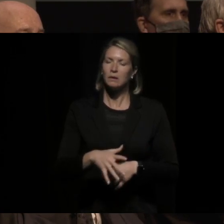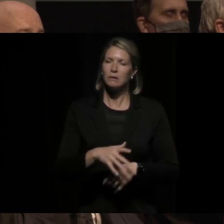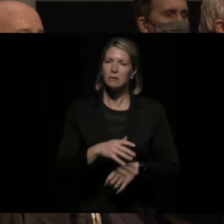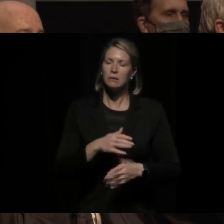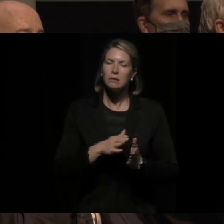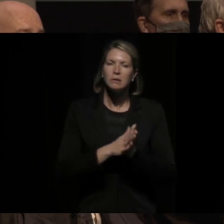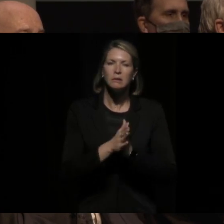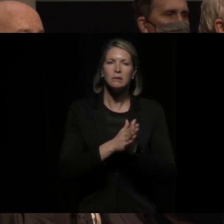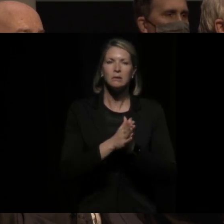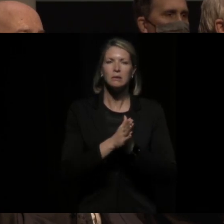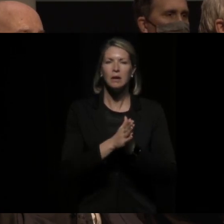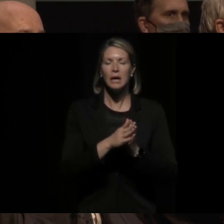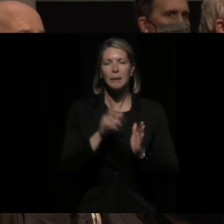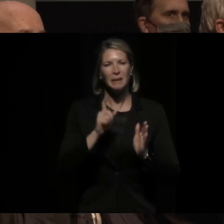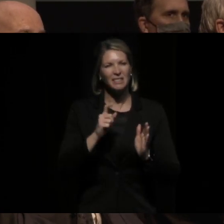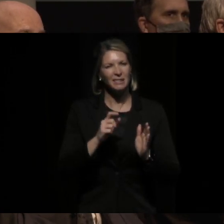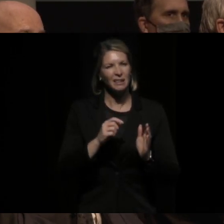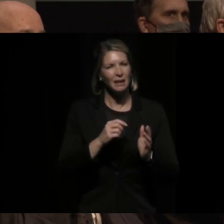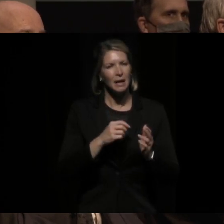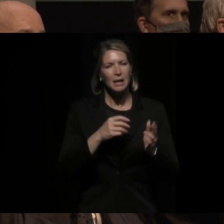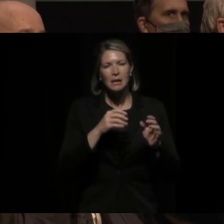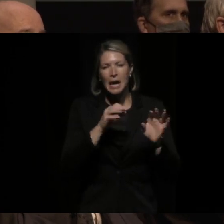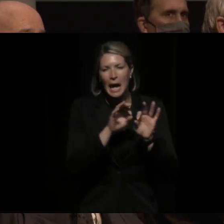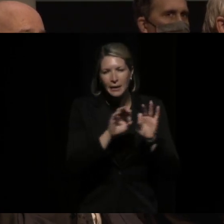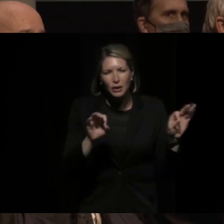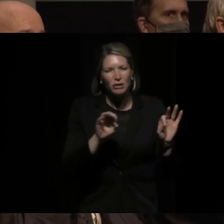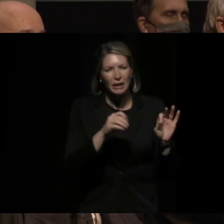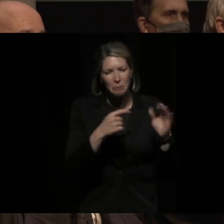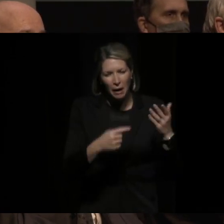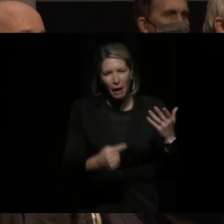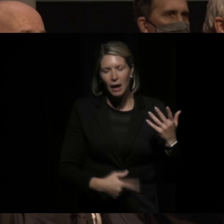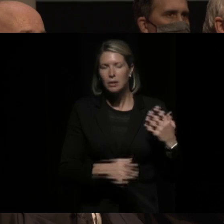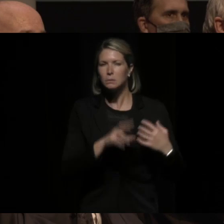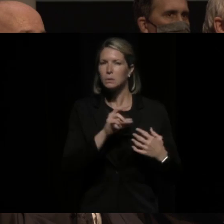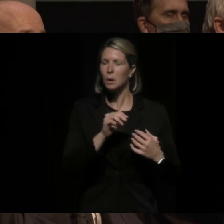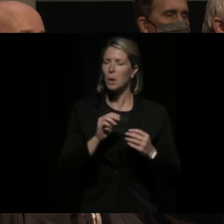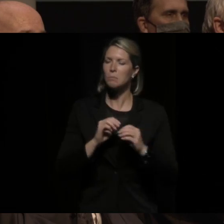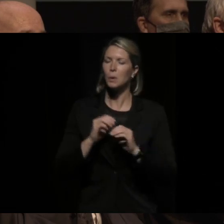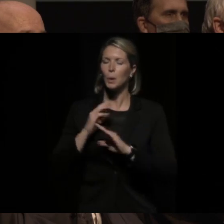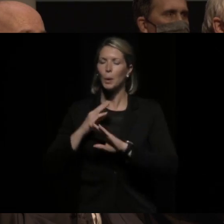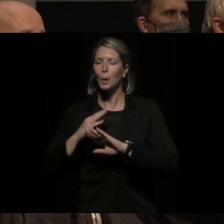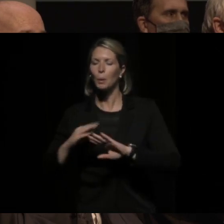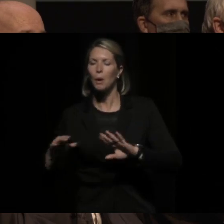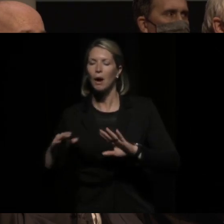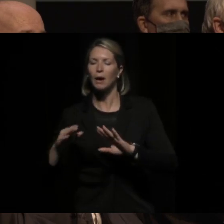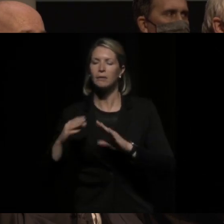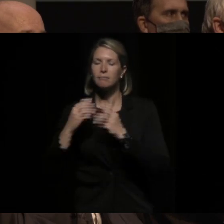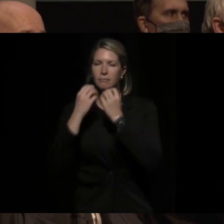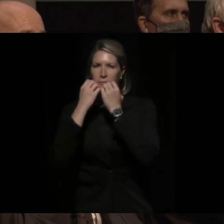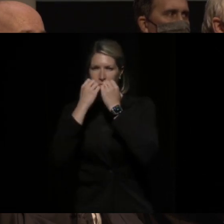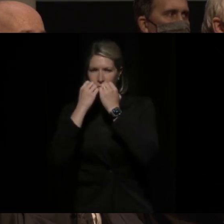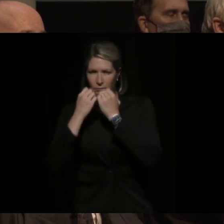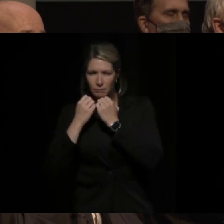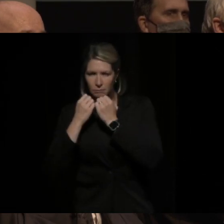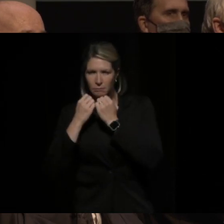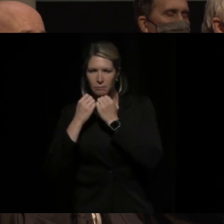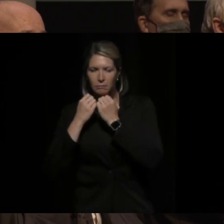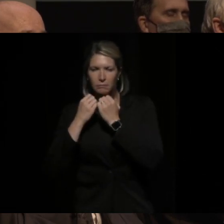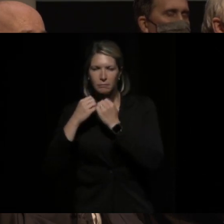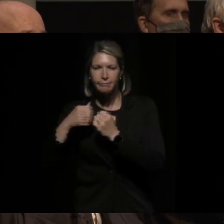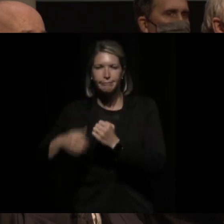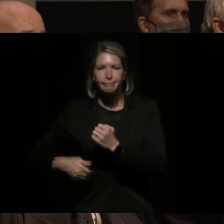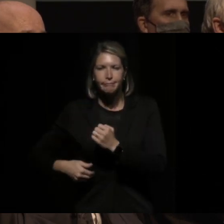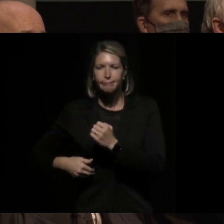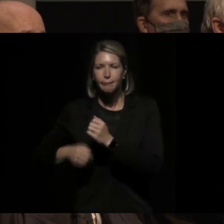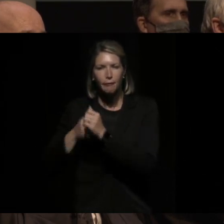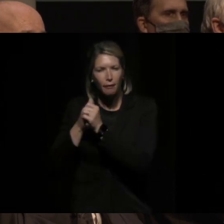compliments. Rather, one of a more quiet, caring reverence built on an innate sense of accomplishment